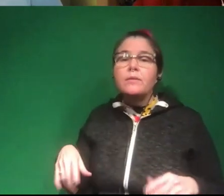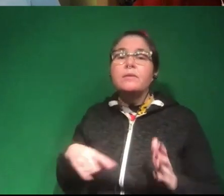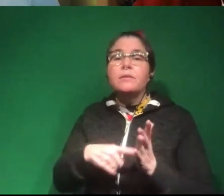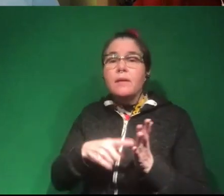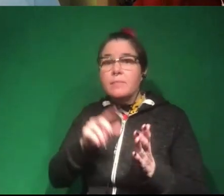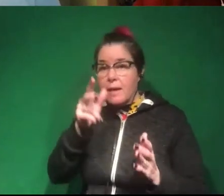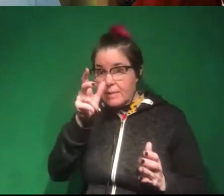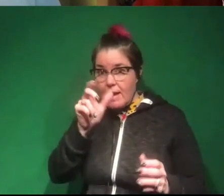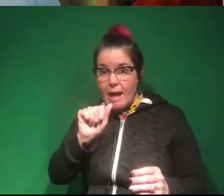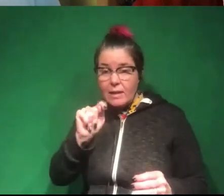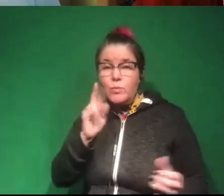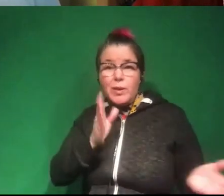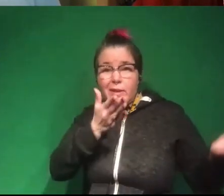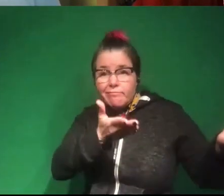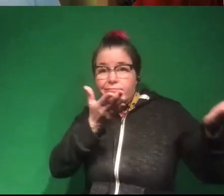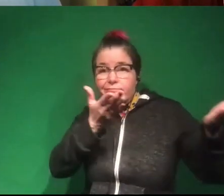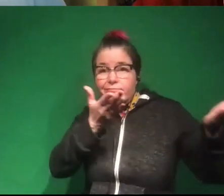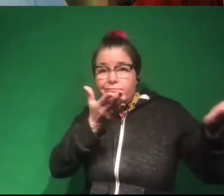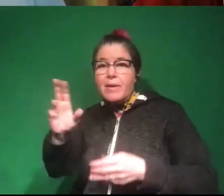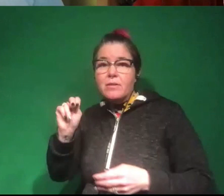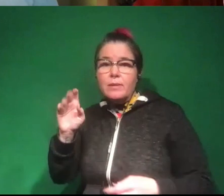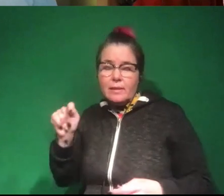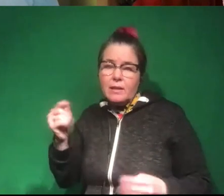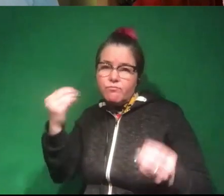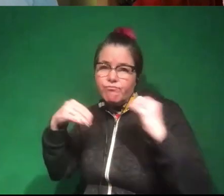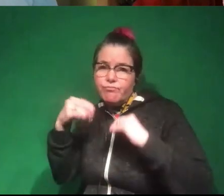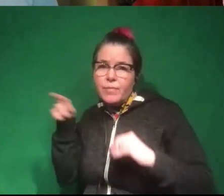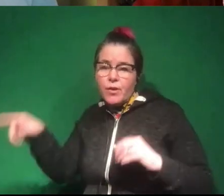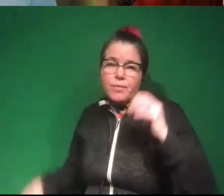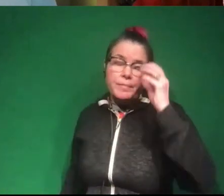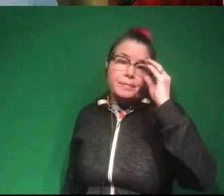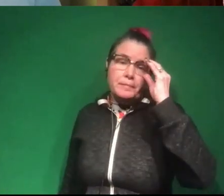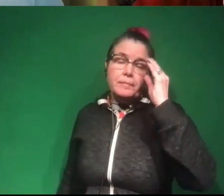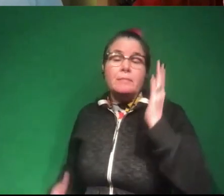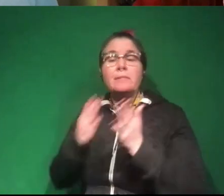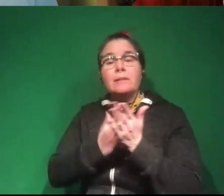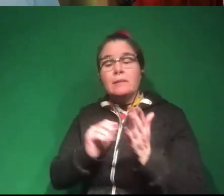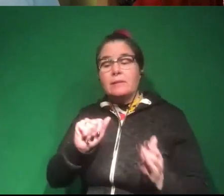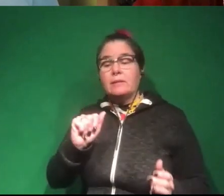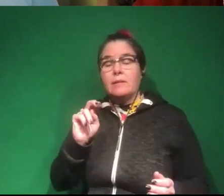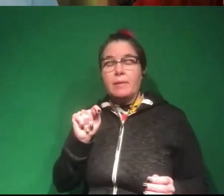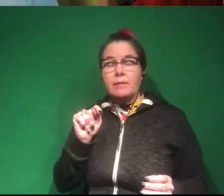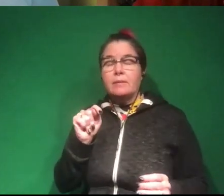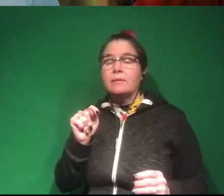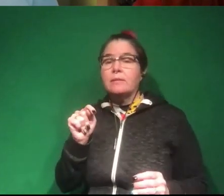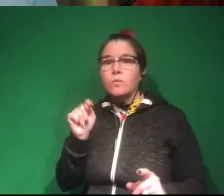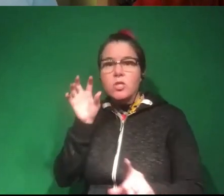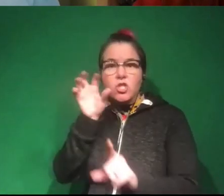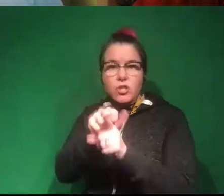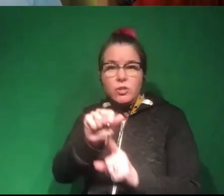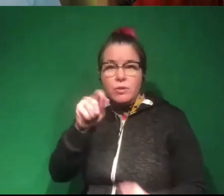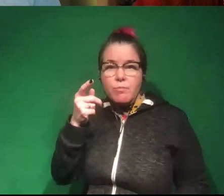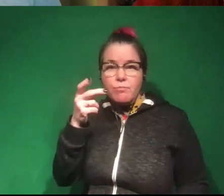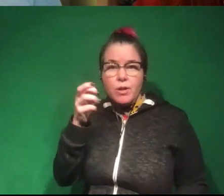back to their nest to consume them. Some ants, like the ones I showed you, are predatory and they hunt live